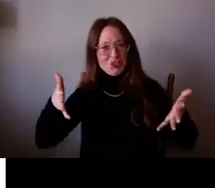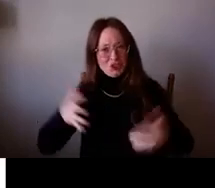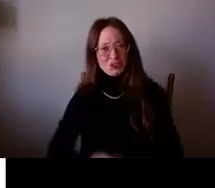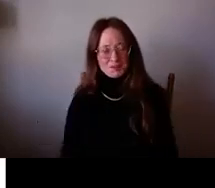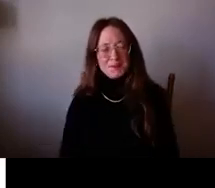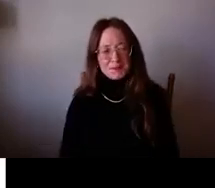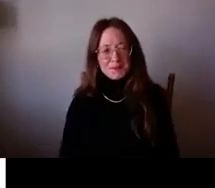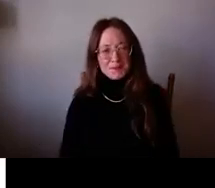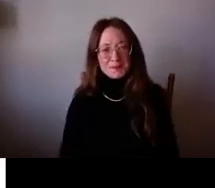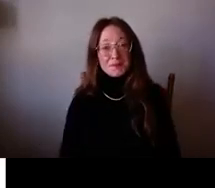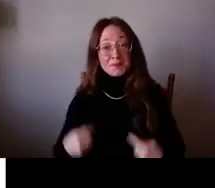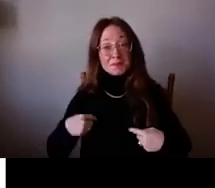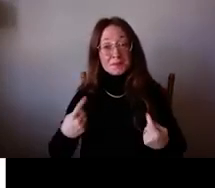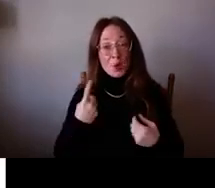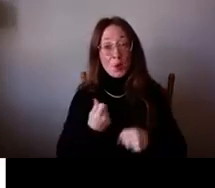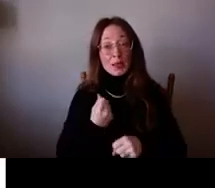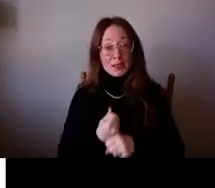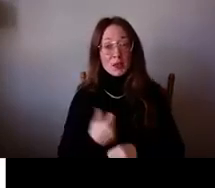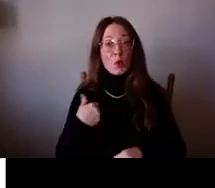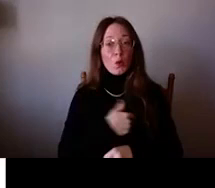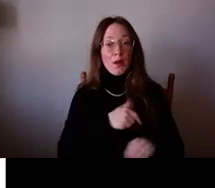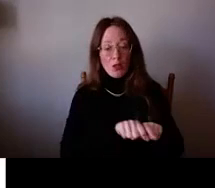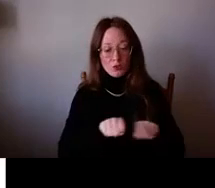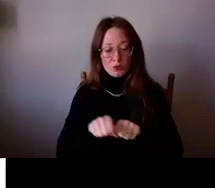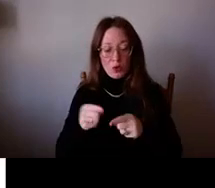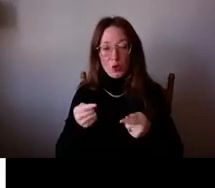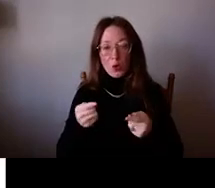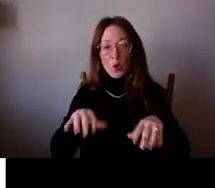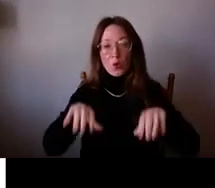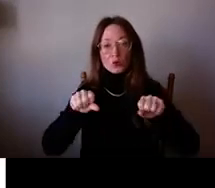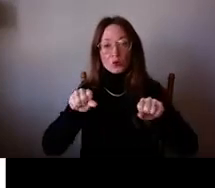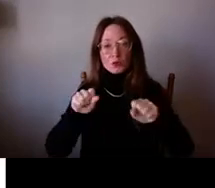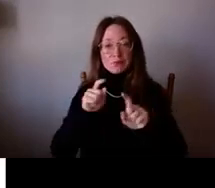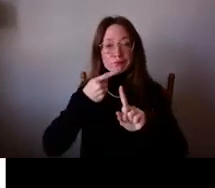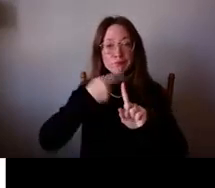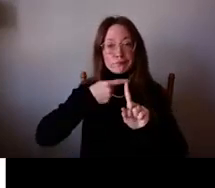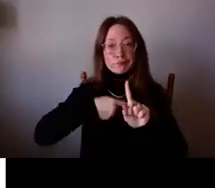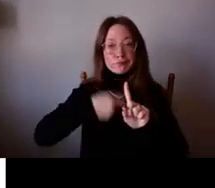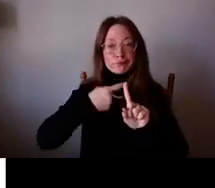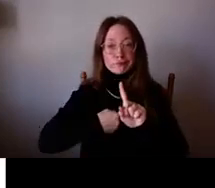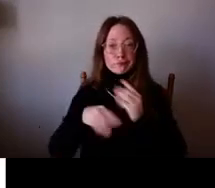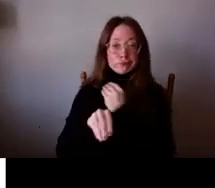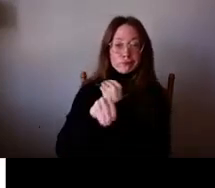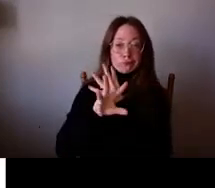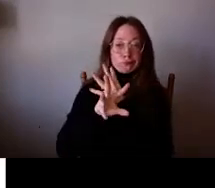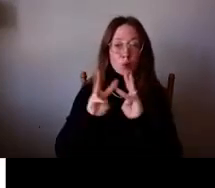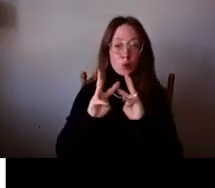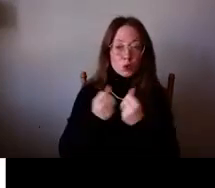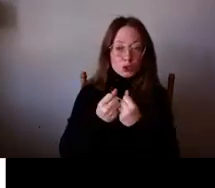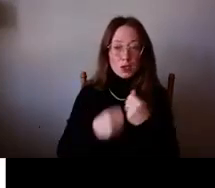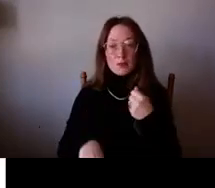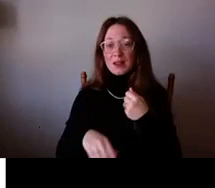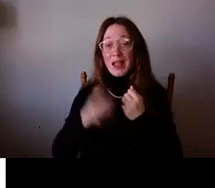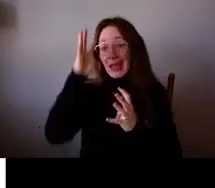Over the course of the last year, we also hosted monthly webinars on key themes such as transition, innovative solutions to ensure